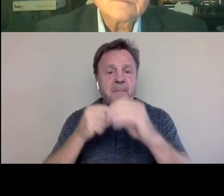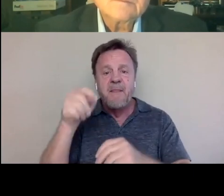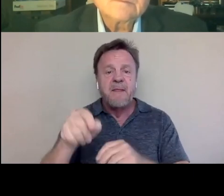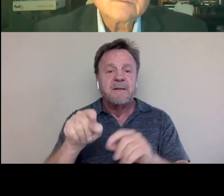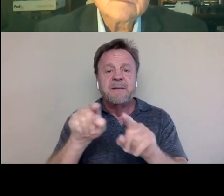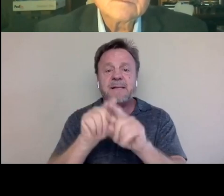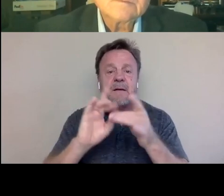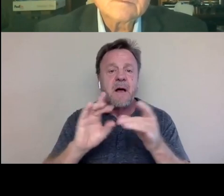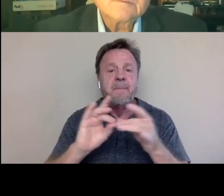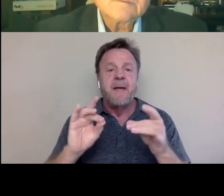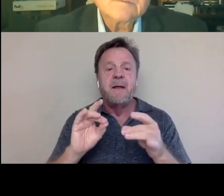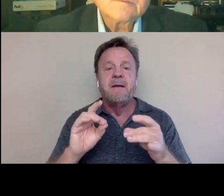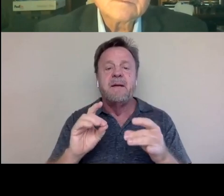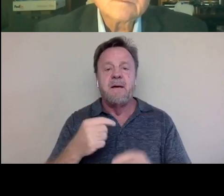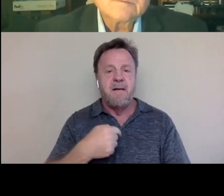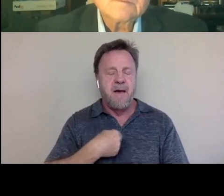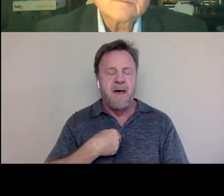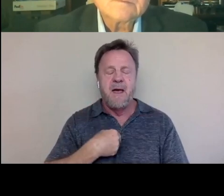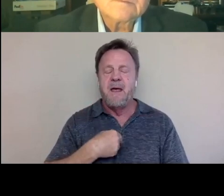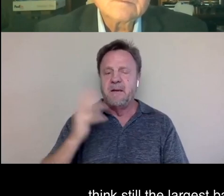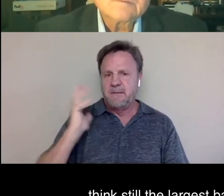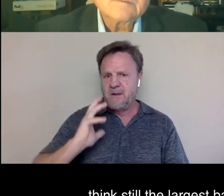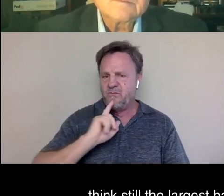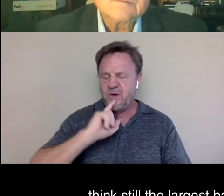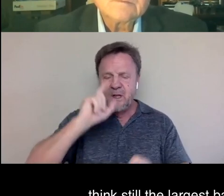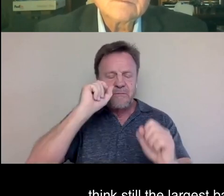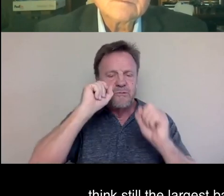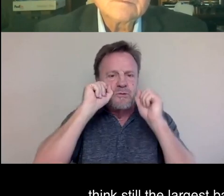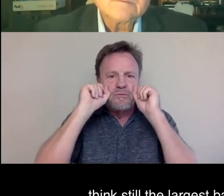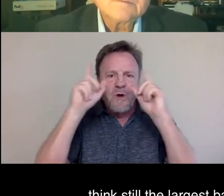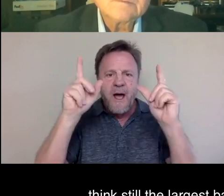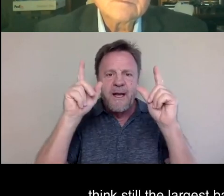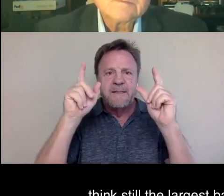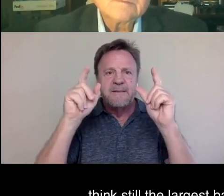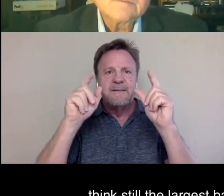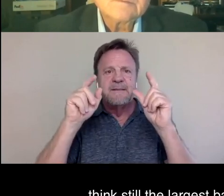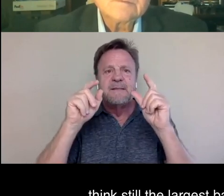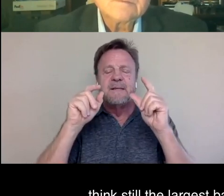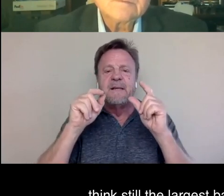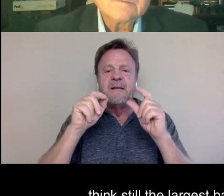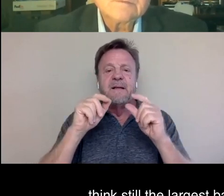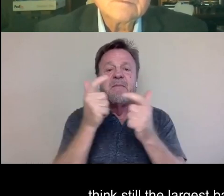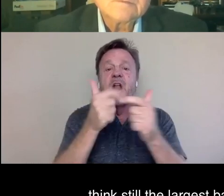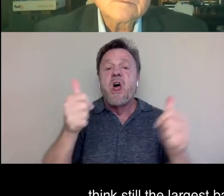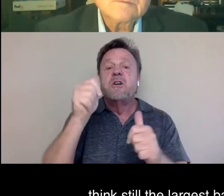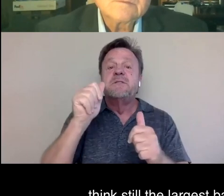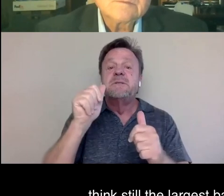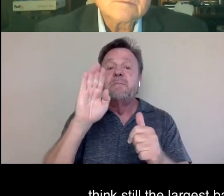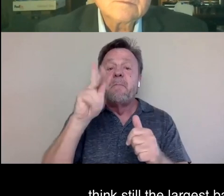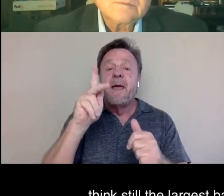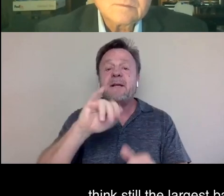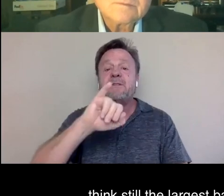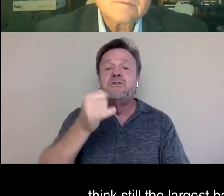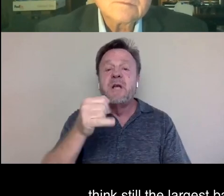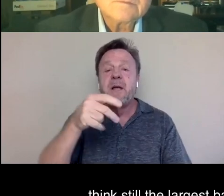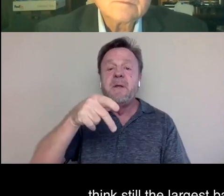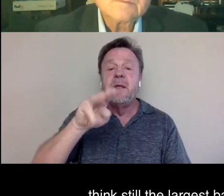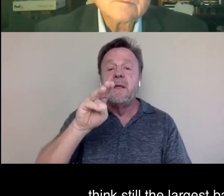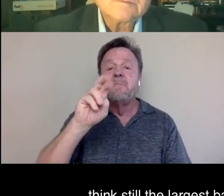comment. I was very surprised. I think still the largest bank in the United States is JP Morgan